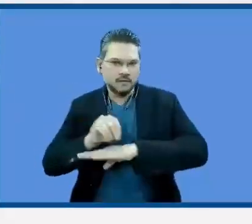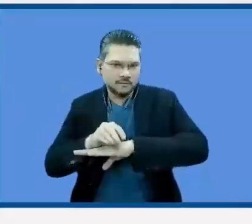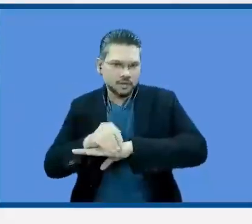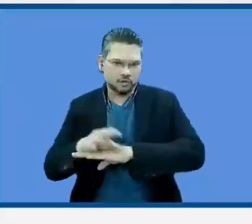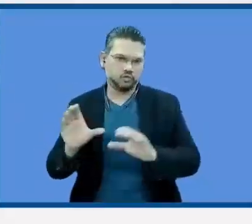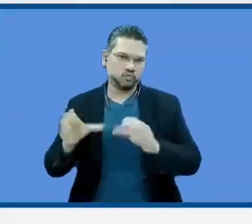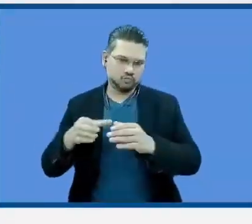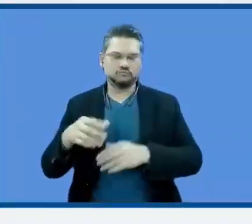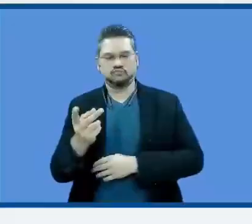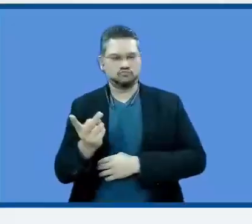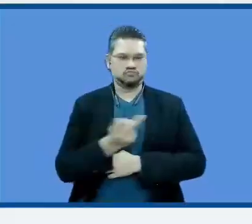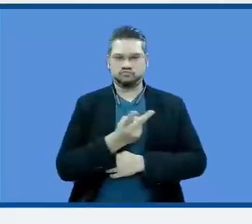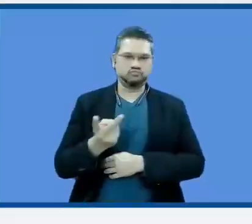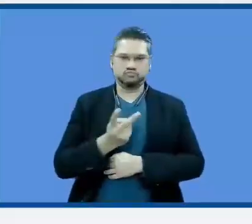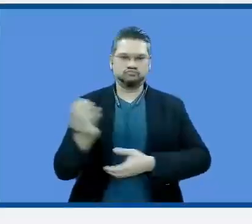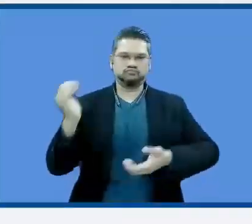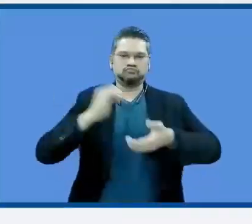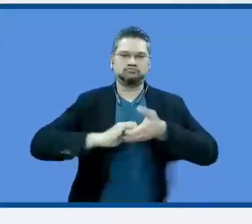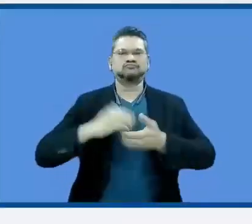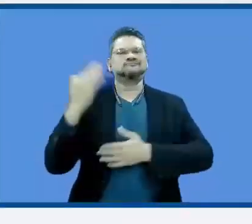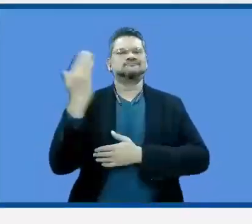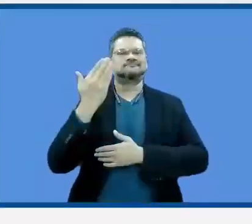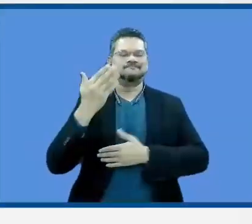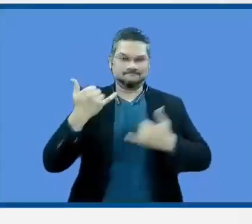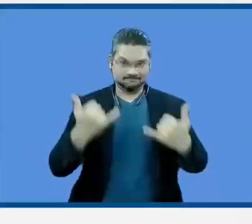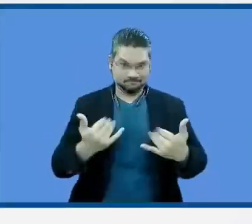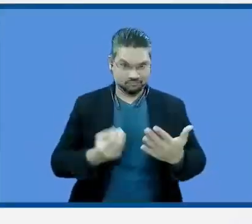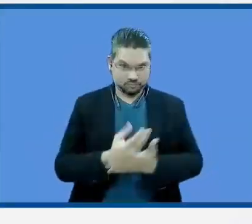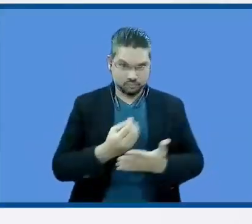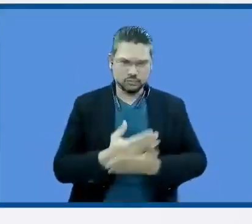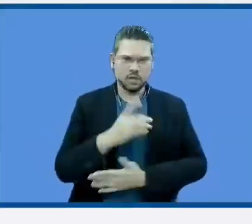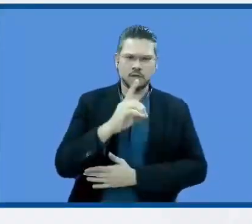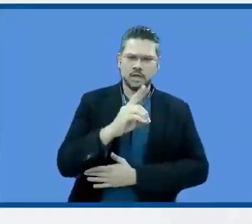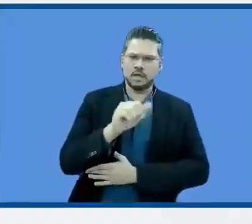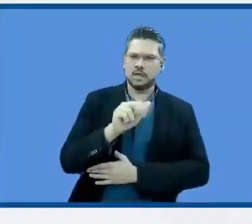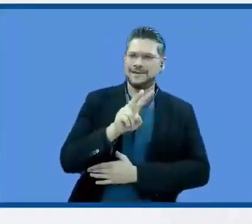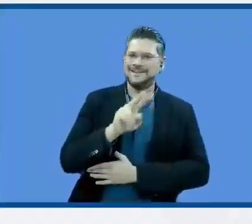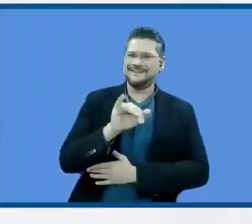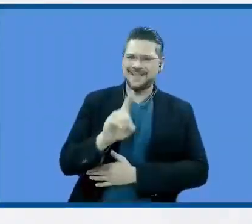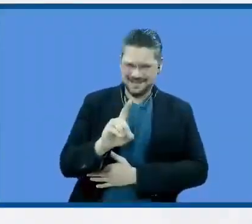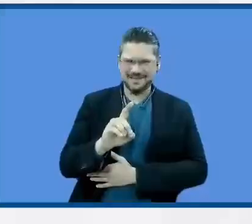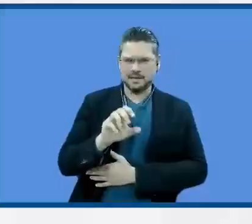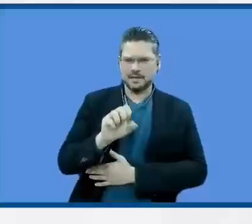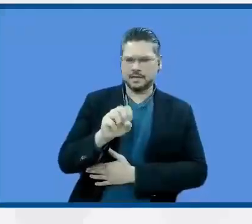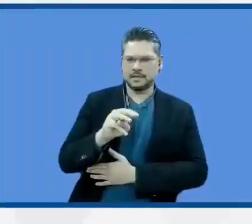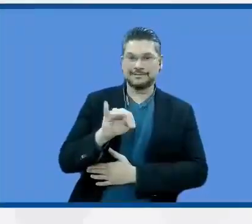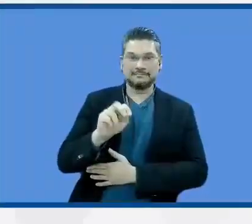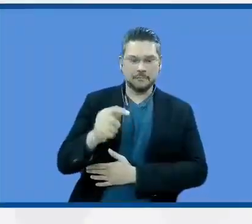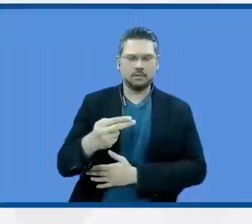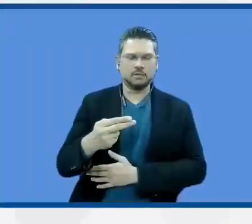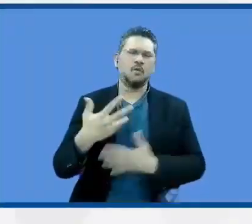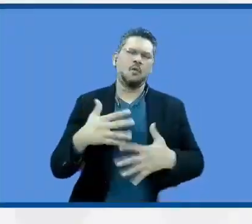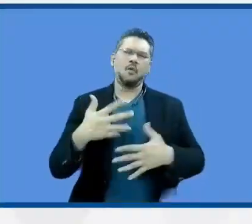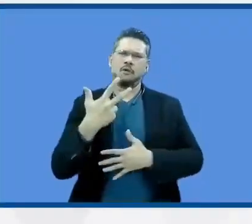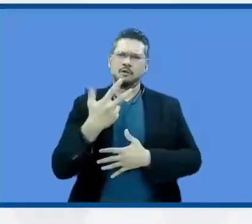be done by David Smith, who has more than 30 years postdoctoral experience in